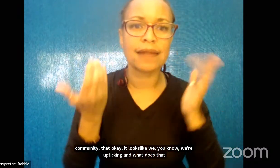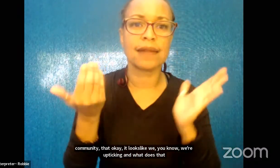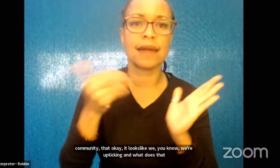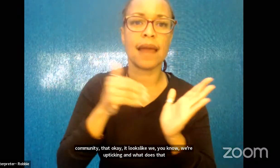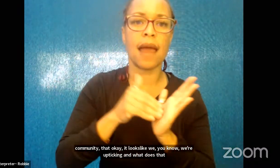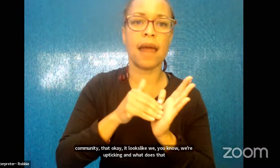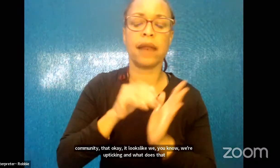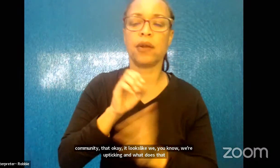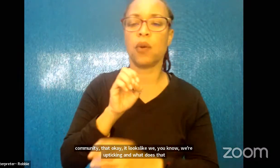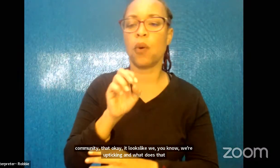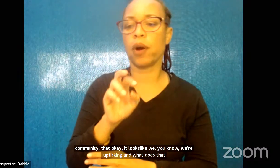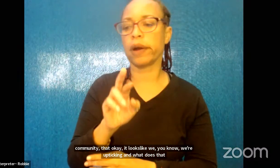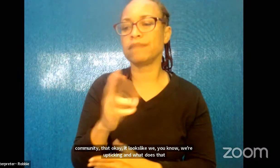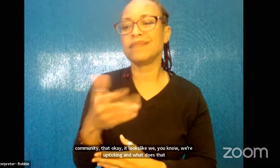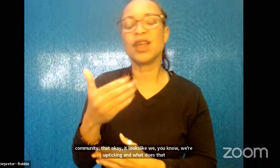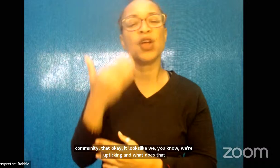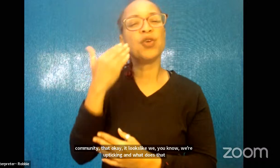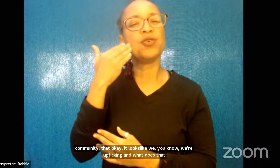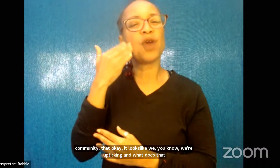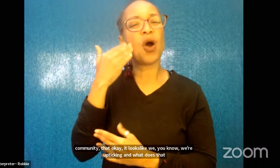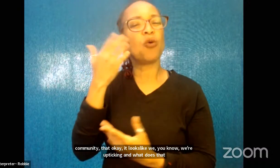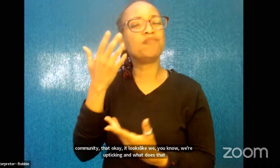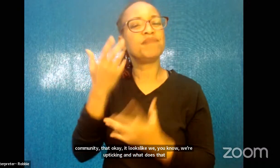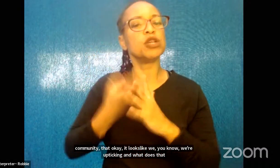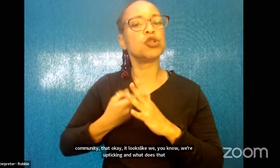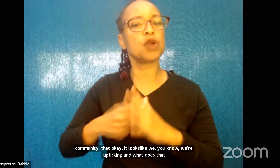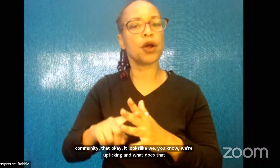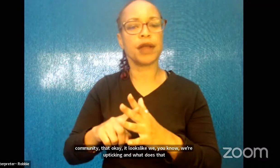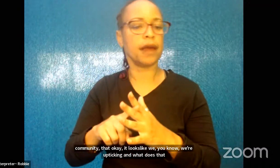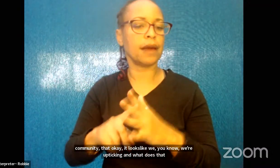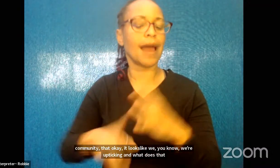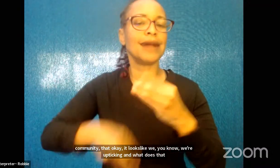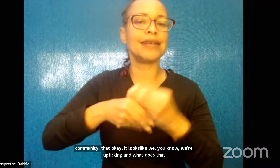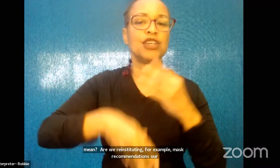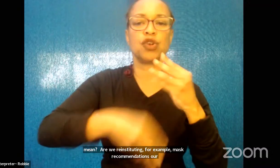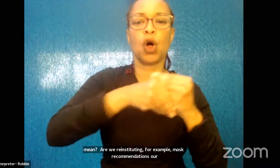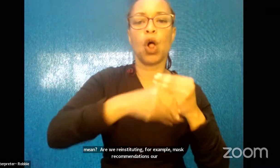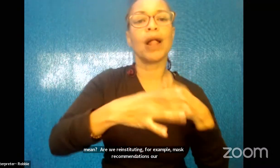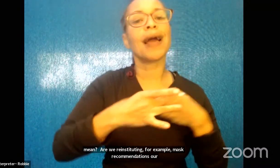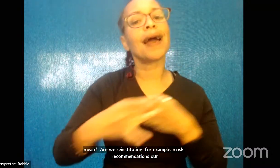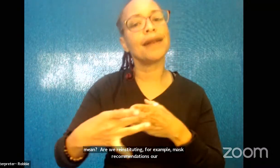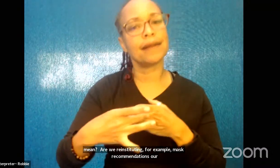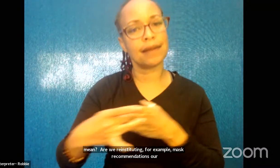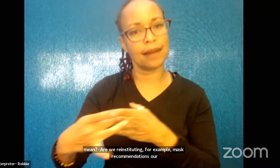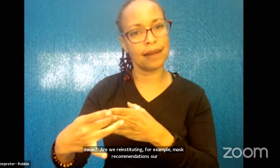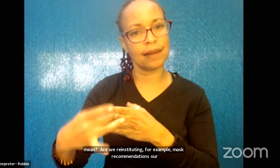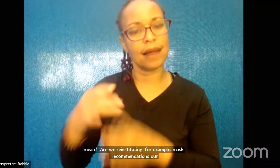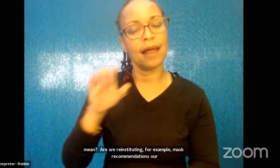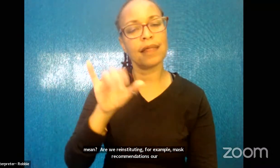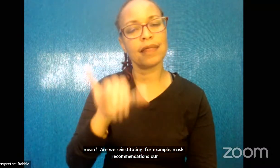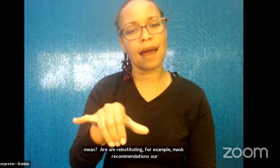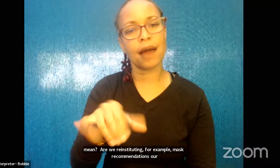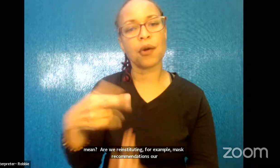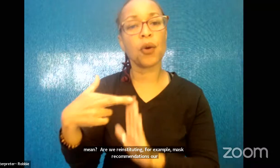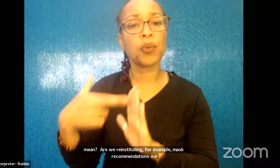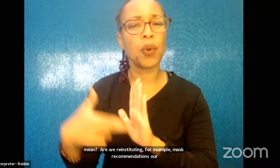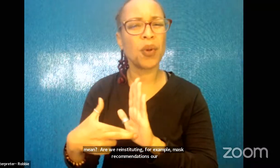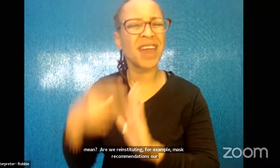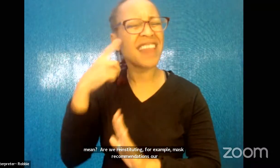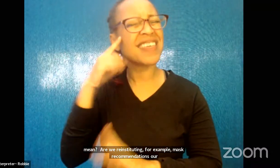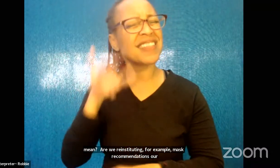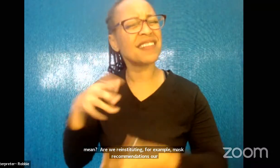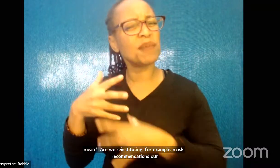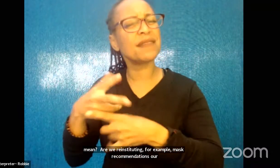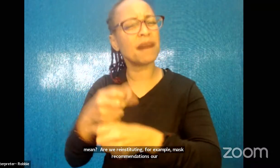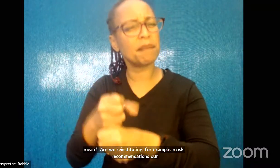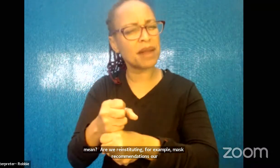or re-implementing some types of additional guidance? So I think that probably sums up where kind